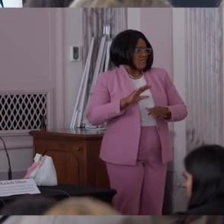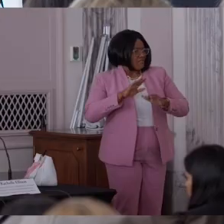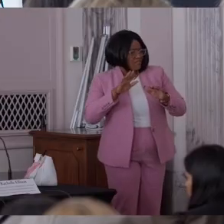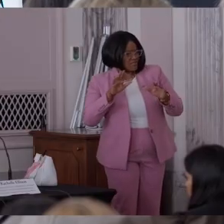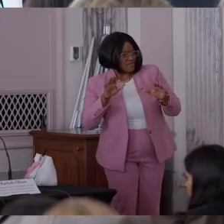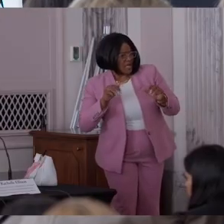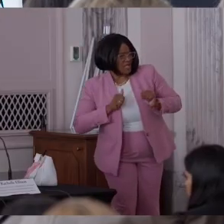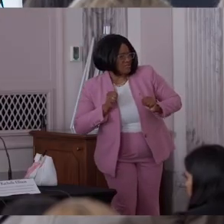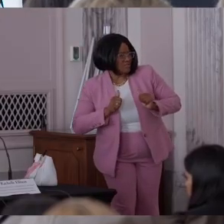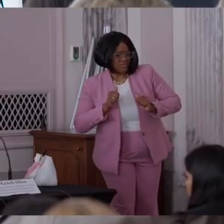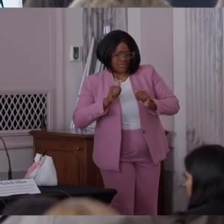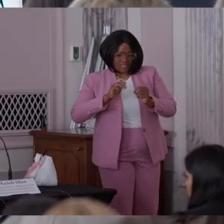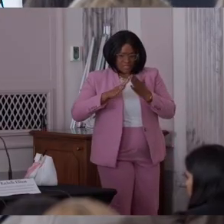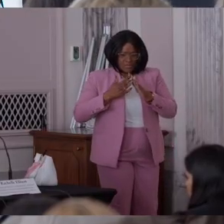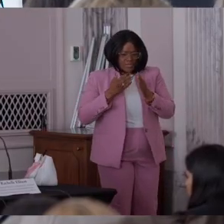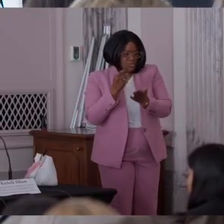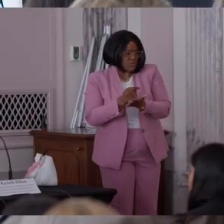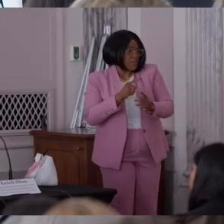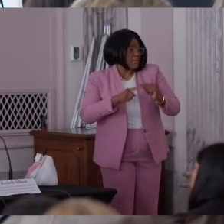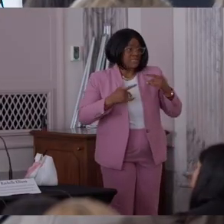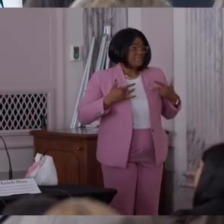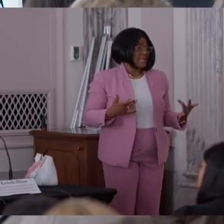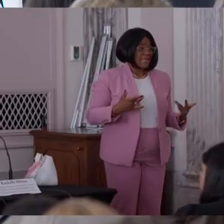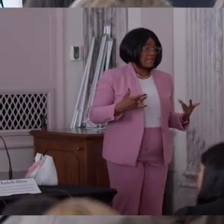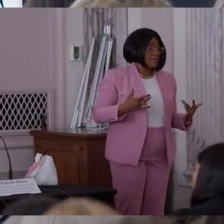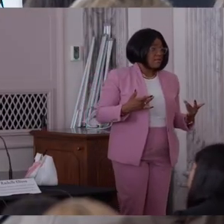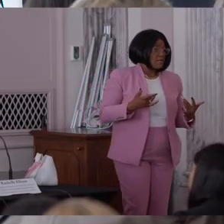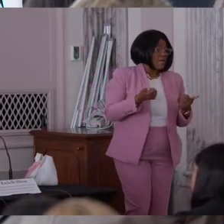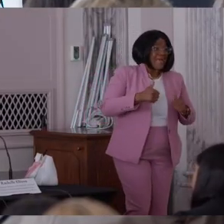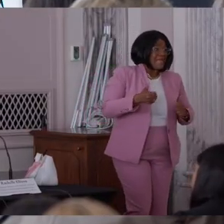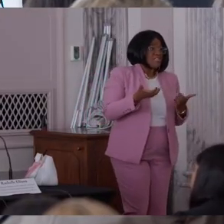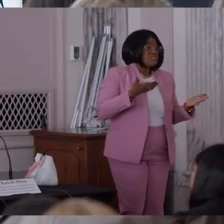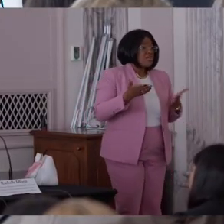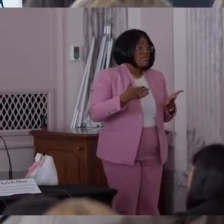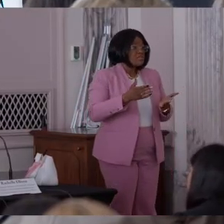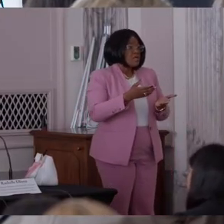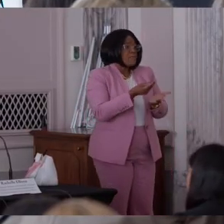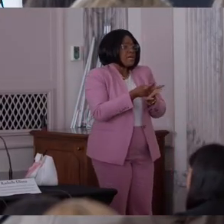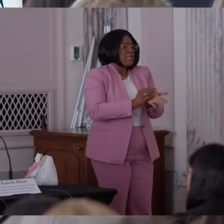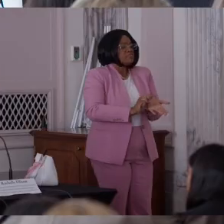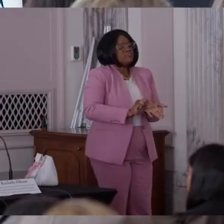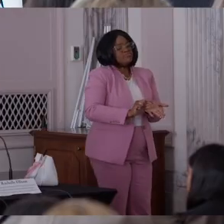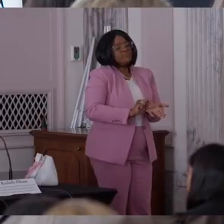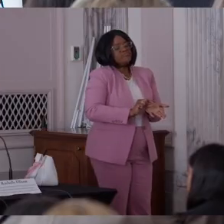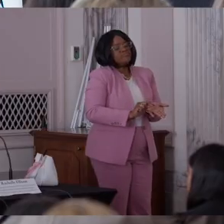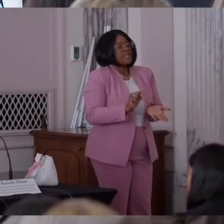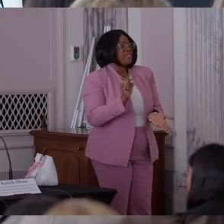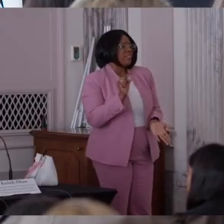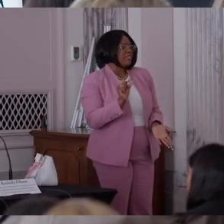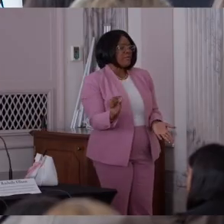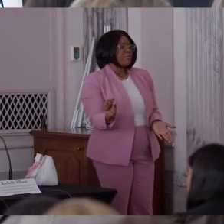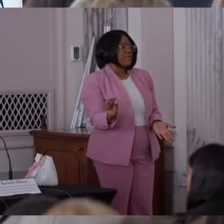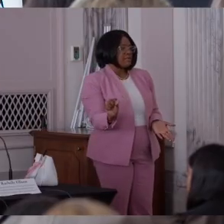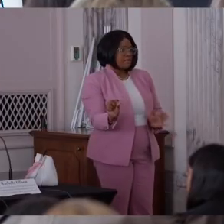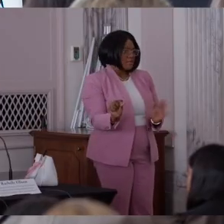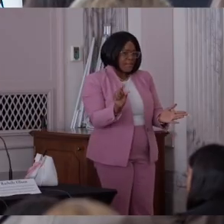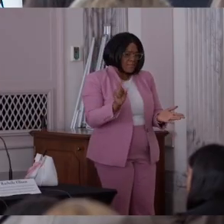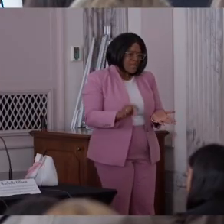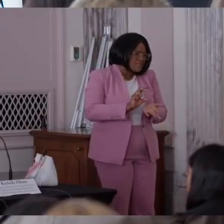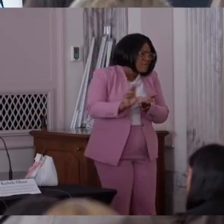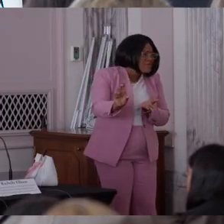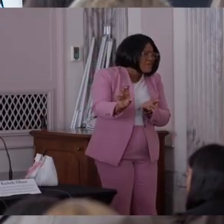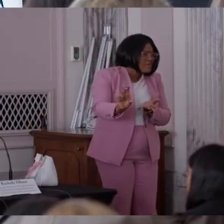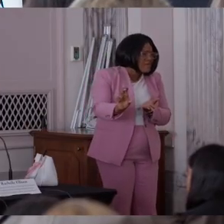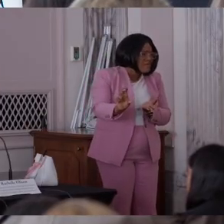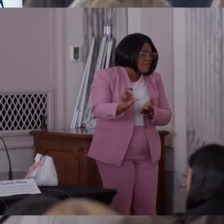different resources they have, but far too often, A, the services are underfunded, B, the services in supportive housing and in other